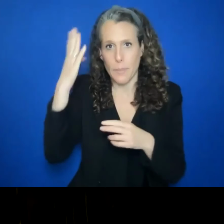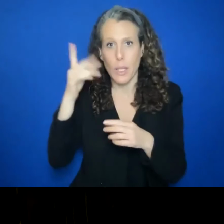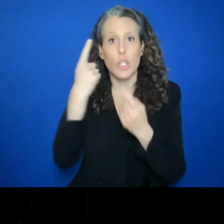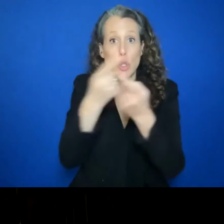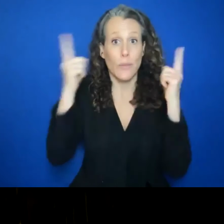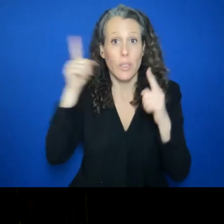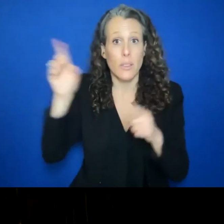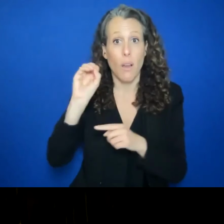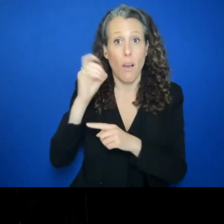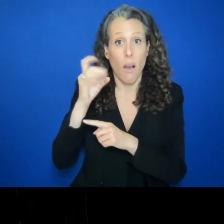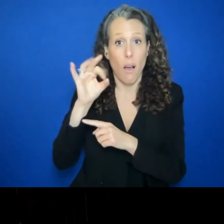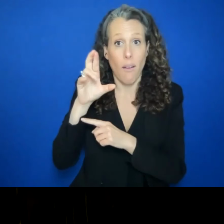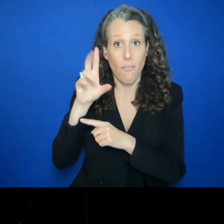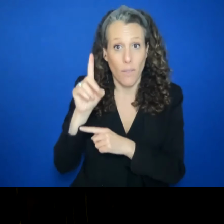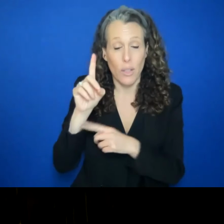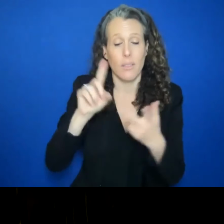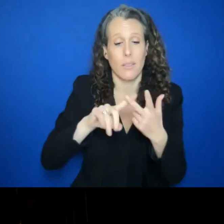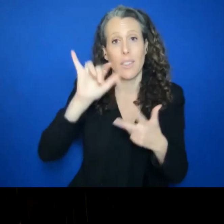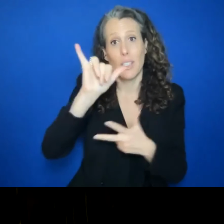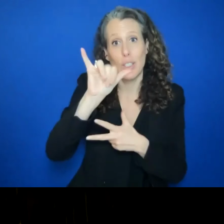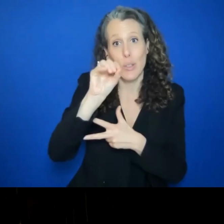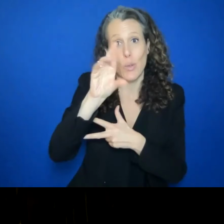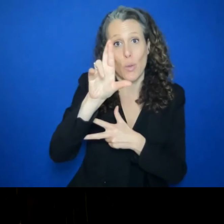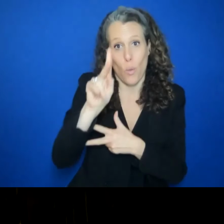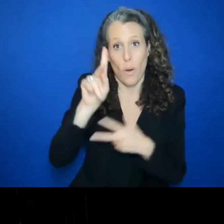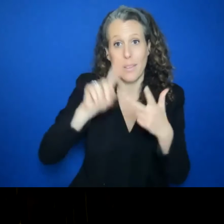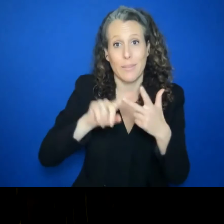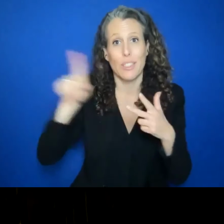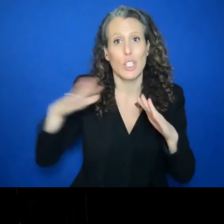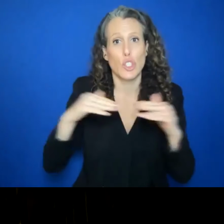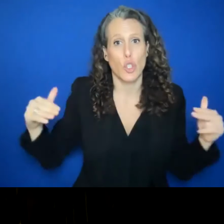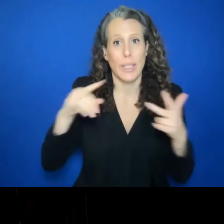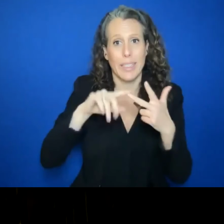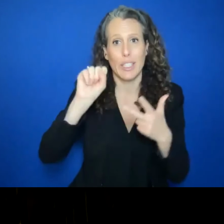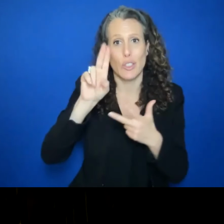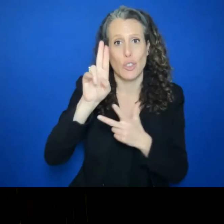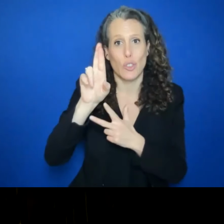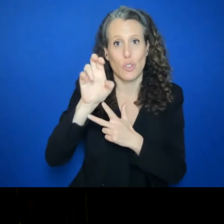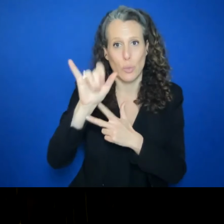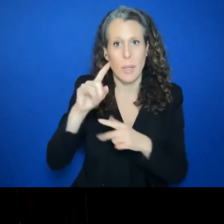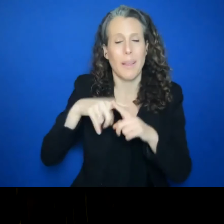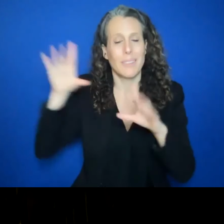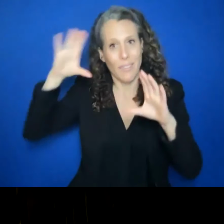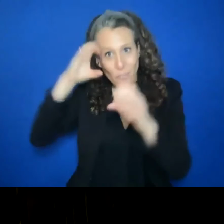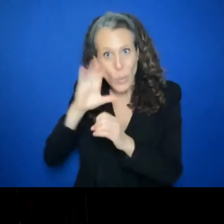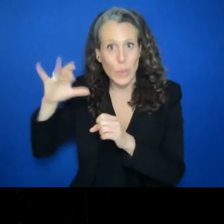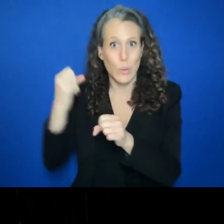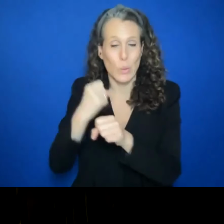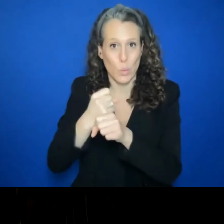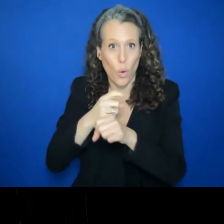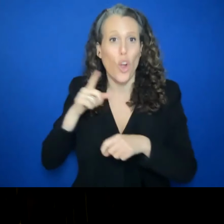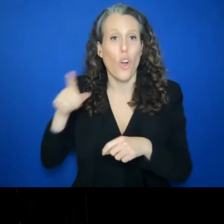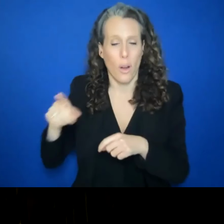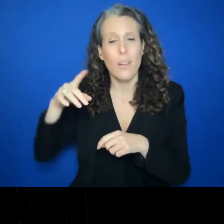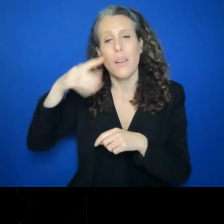Oxford, York and Surrey, and has also written about the experiences of Black and ethnic minority disabled people in social care in the UK